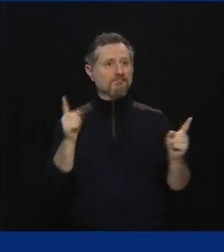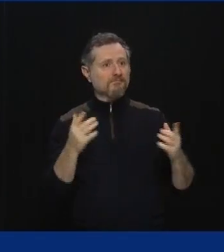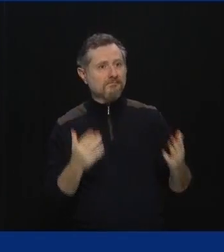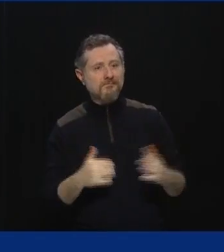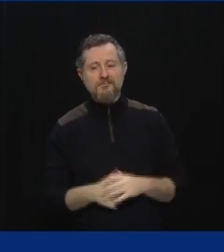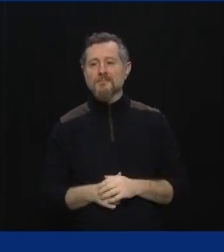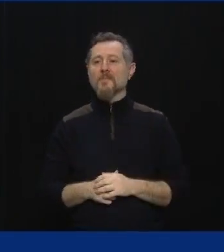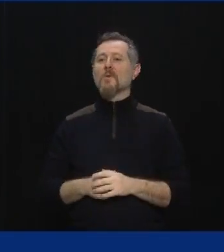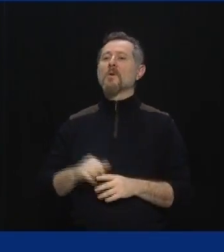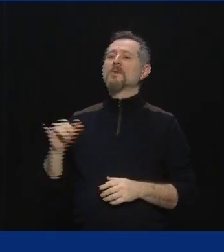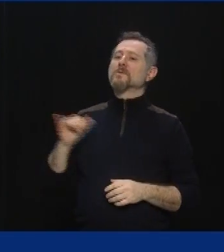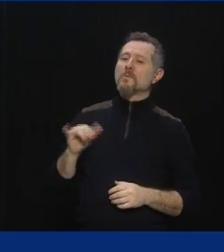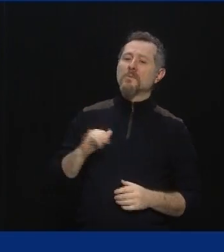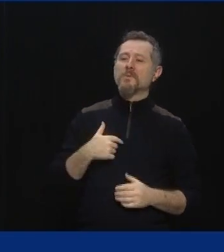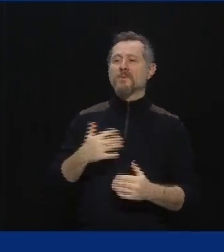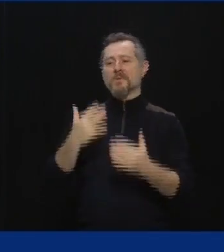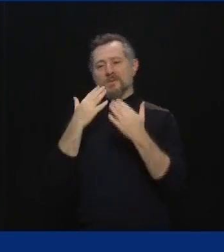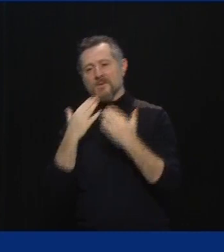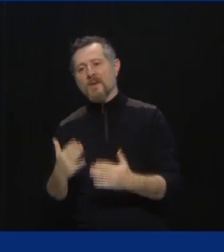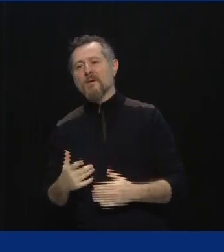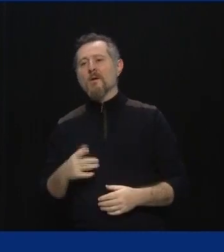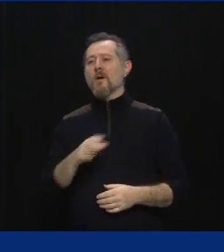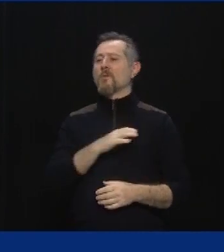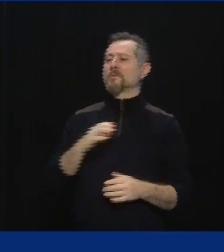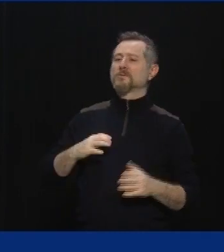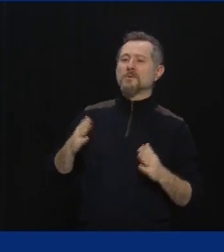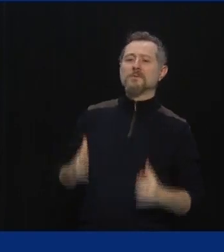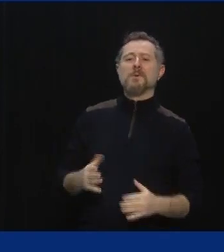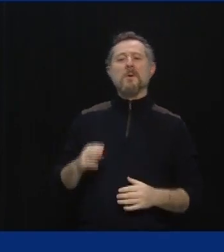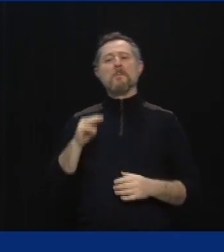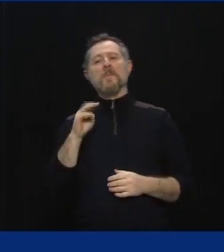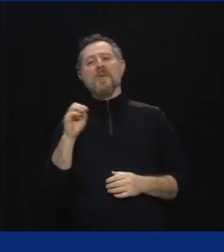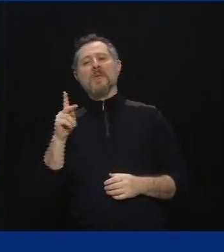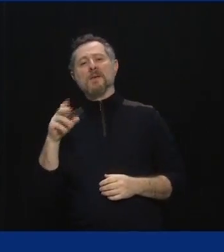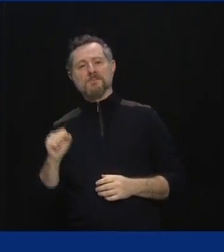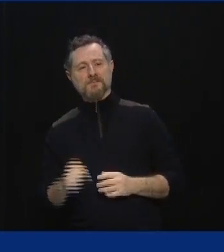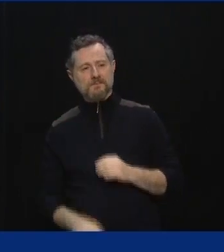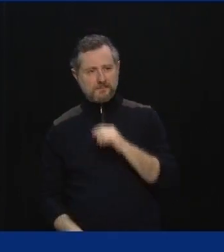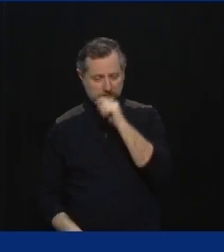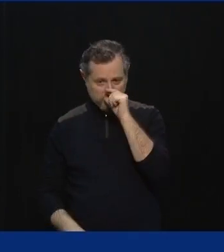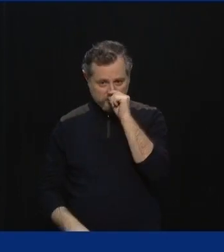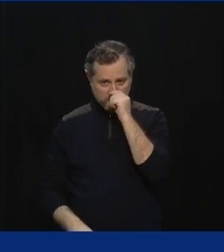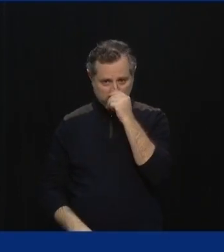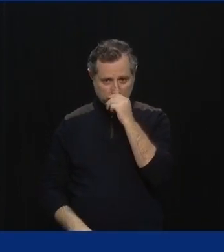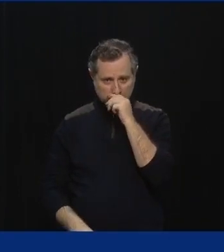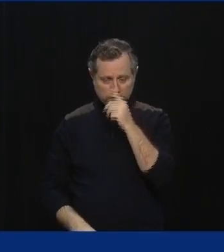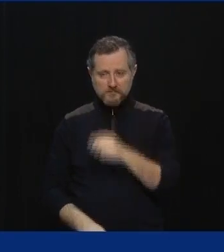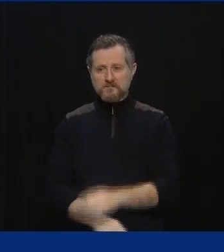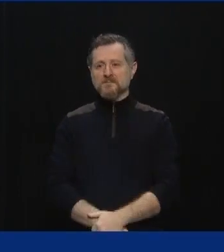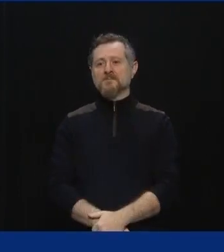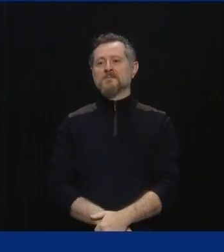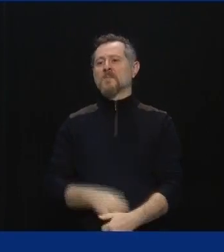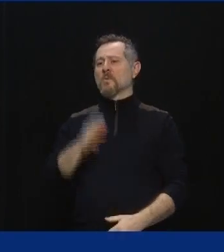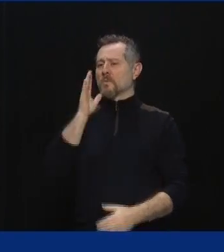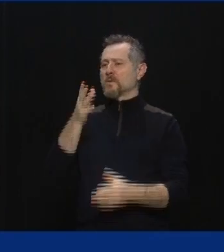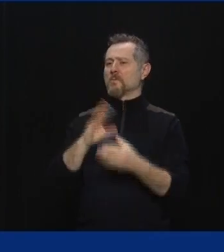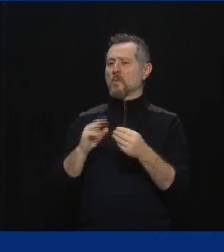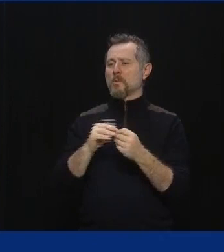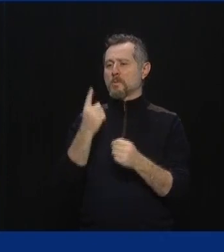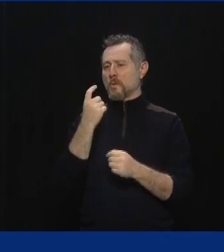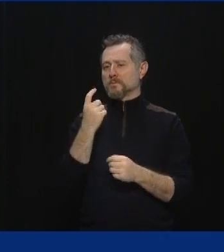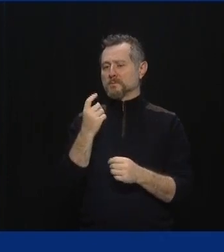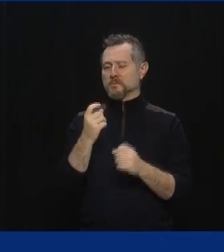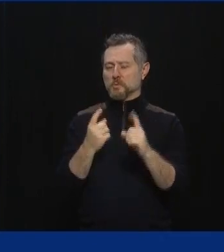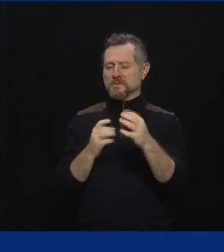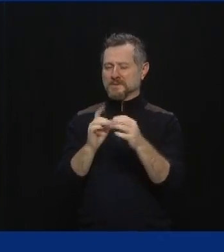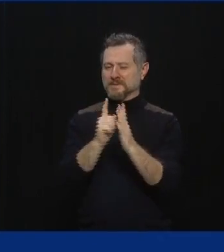Additional thanks go to Congressman Gregory Meeks. Congressman, I will speak about you in a second.